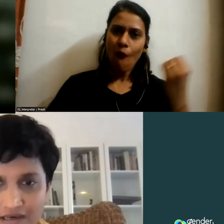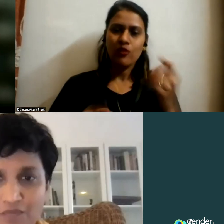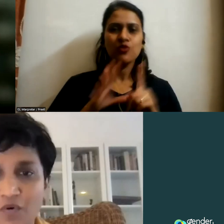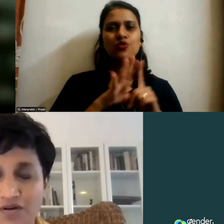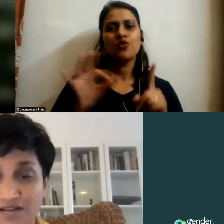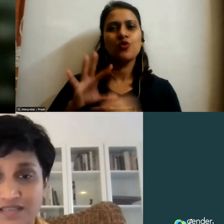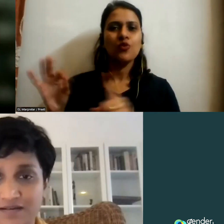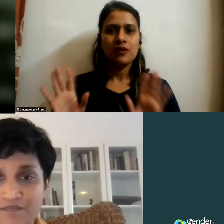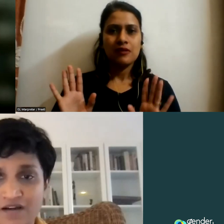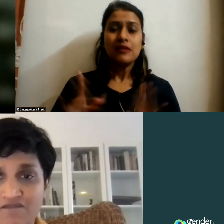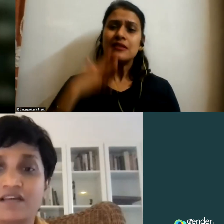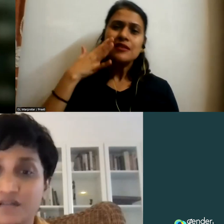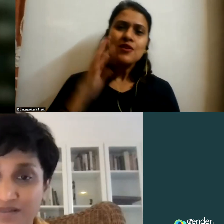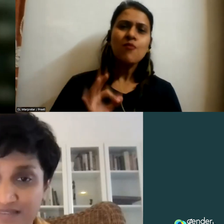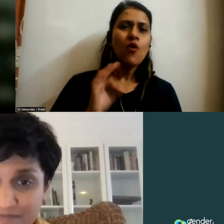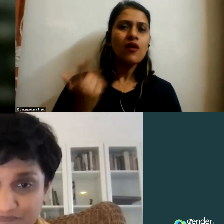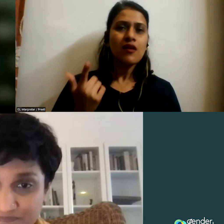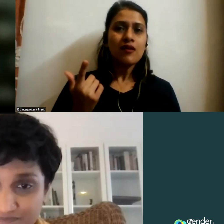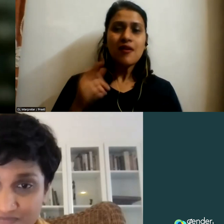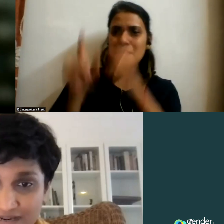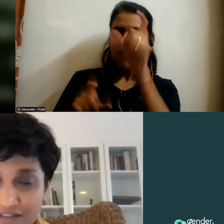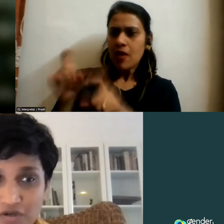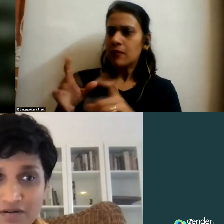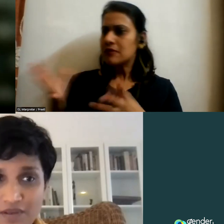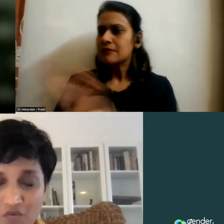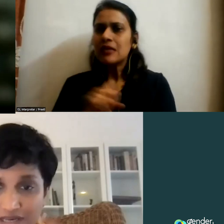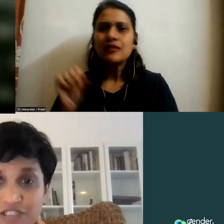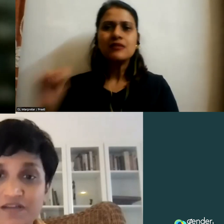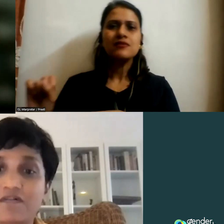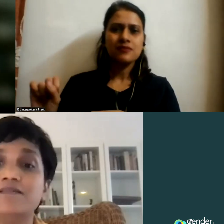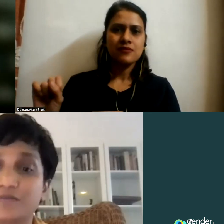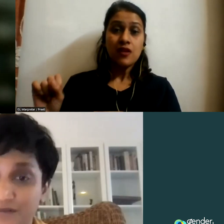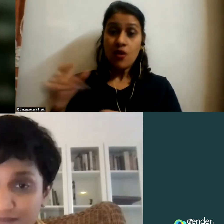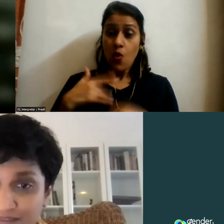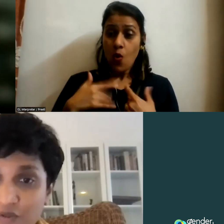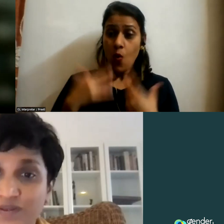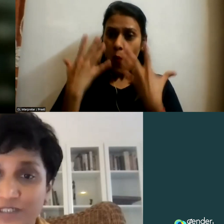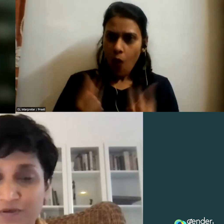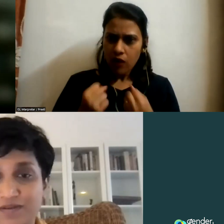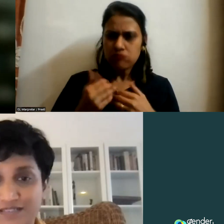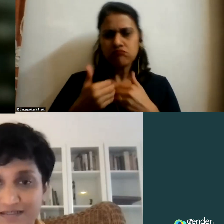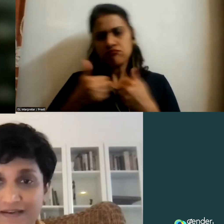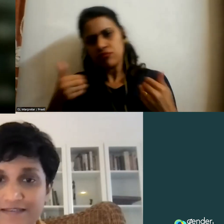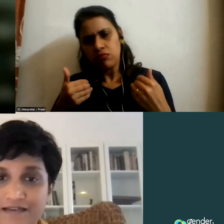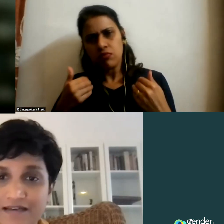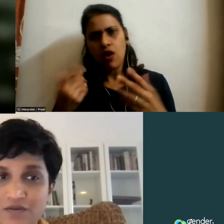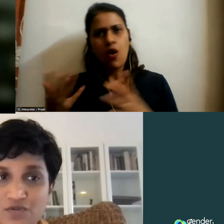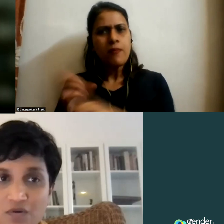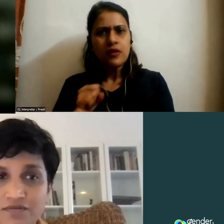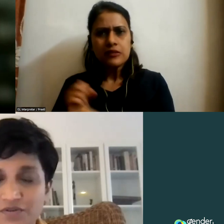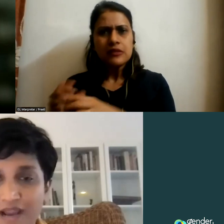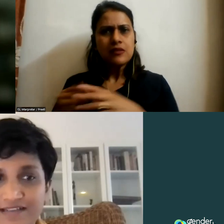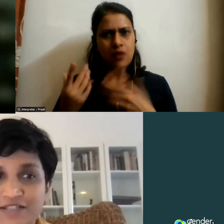very, very important is that vulnerability, right? That you're willing to be vulnerable with the community, right?